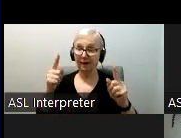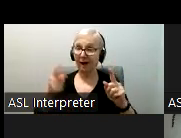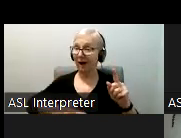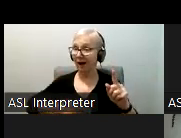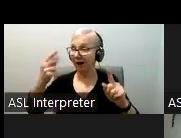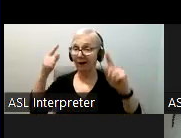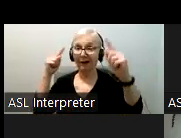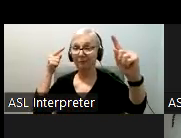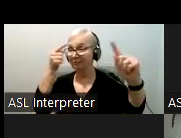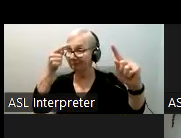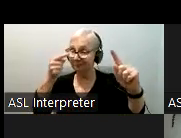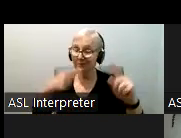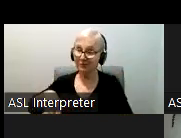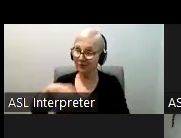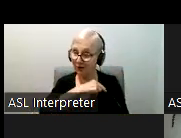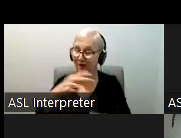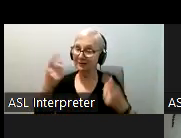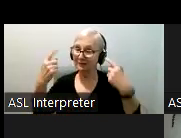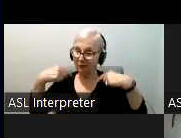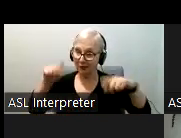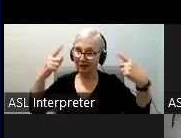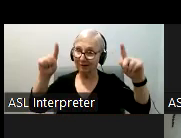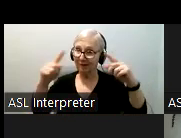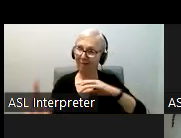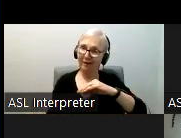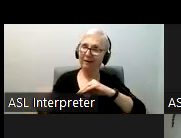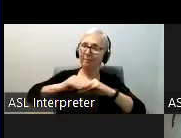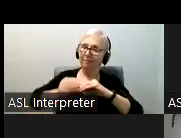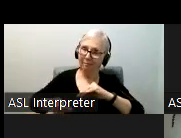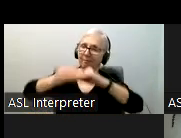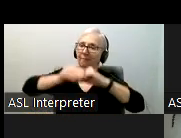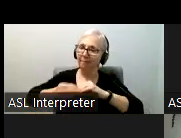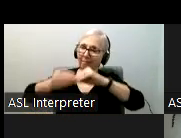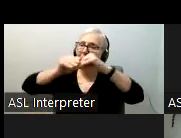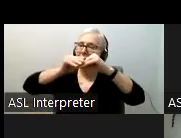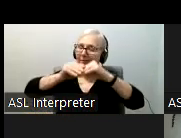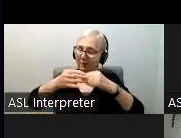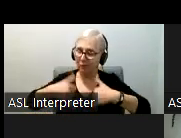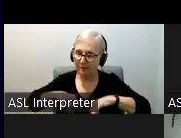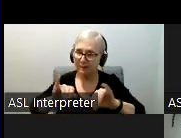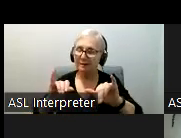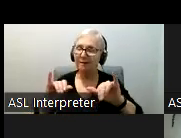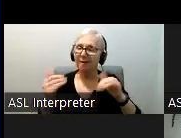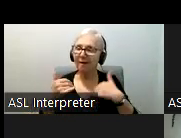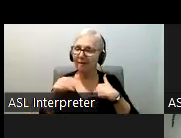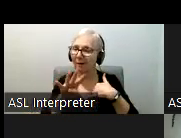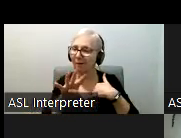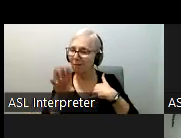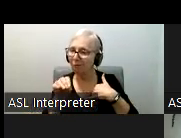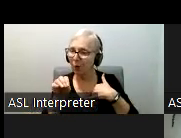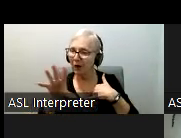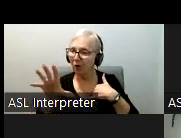we're going to do and what we're going to accomplish, and they have piled it on. And right now we still have about 40 or 50